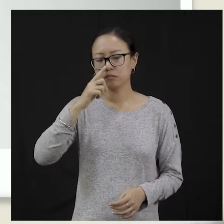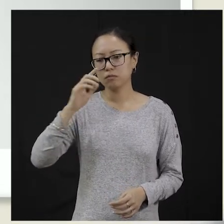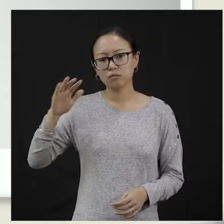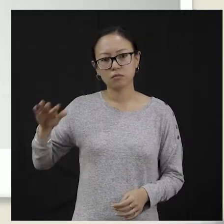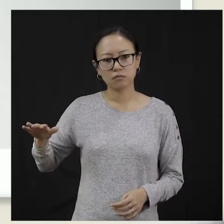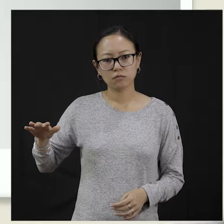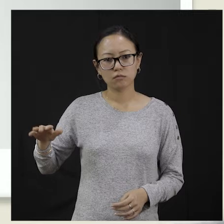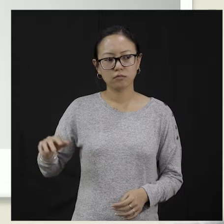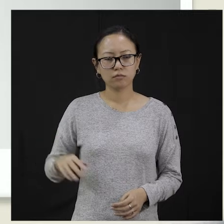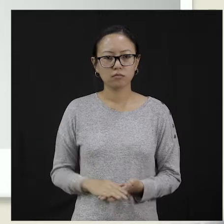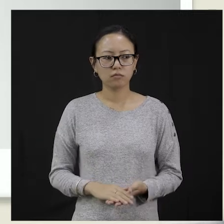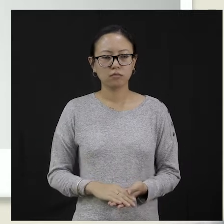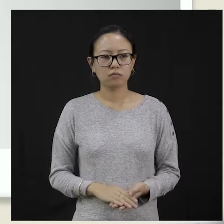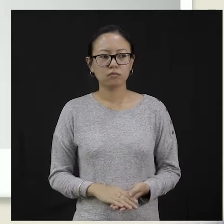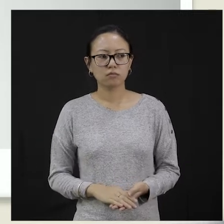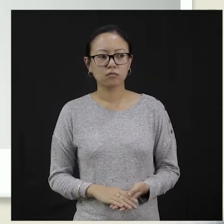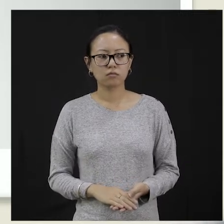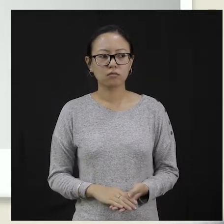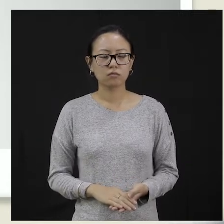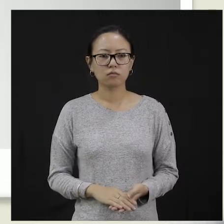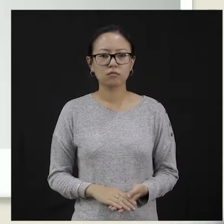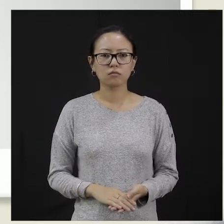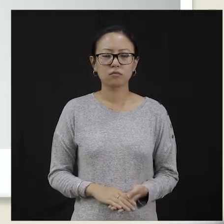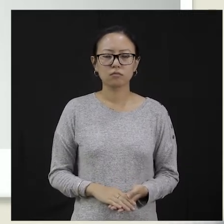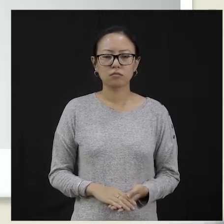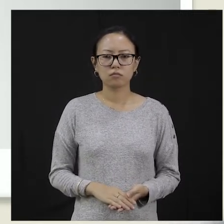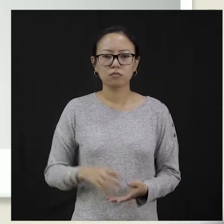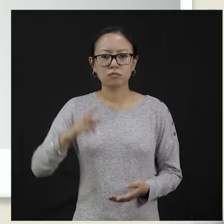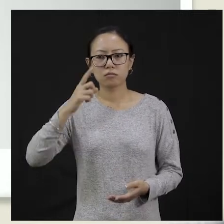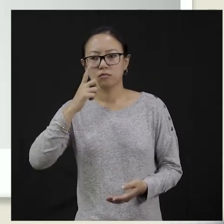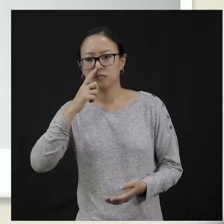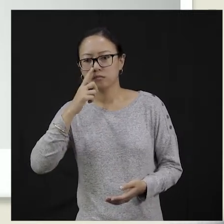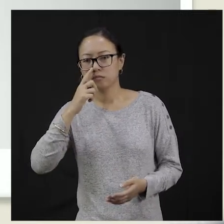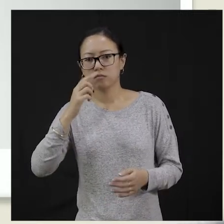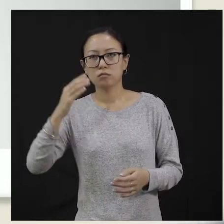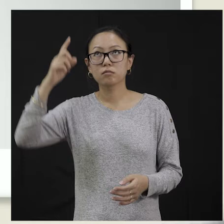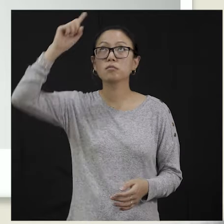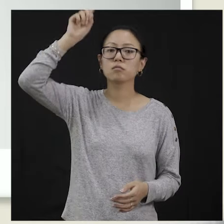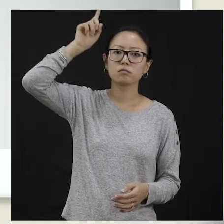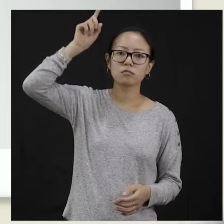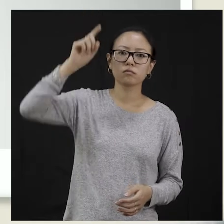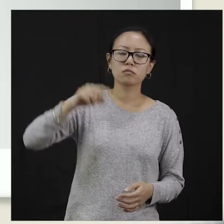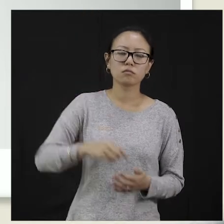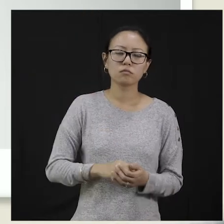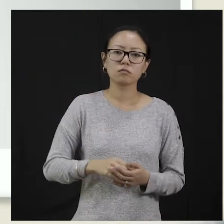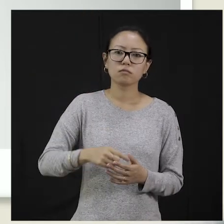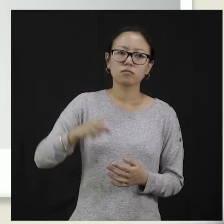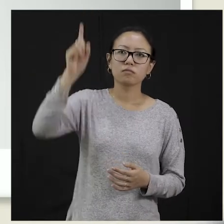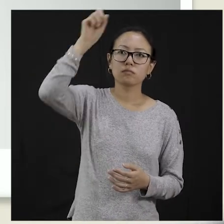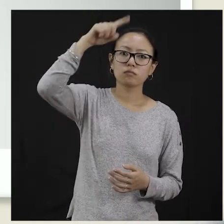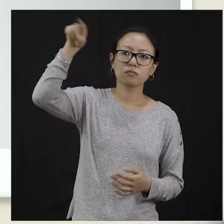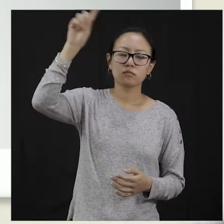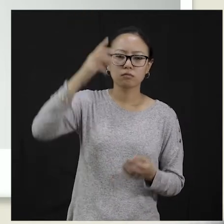light. You have to circle the object above the girl and color the